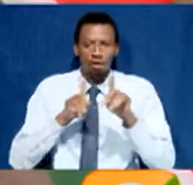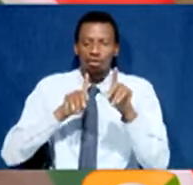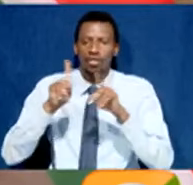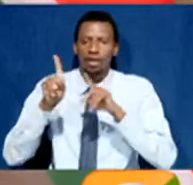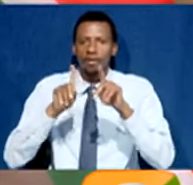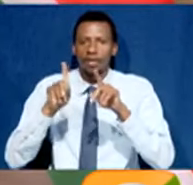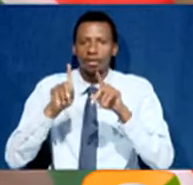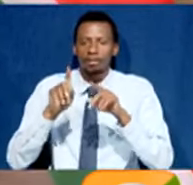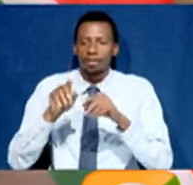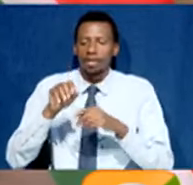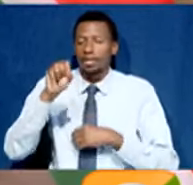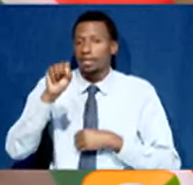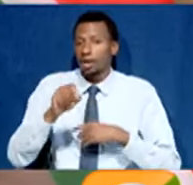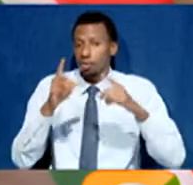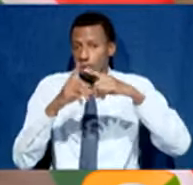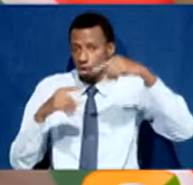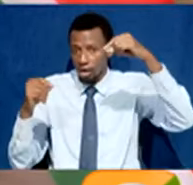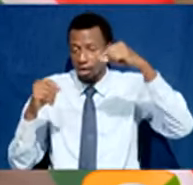see